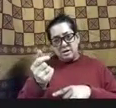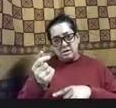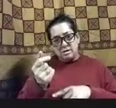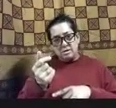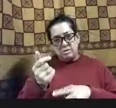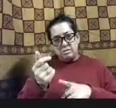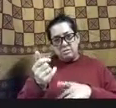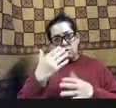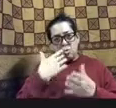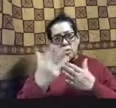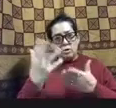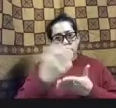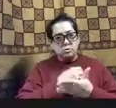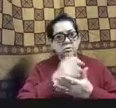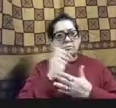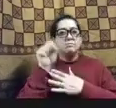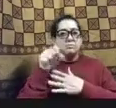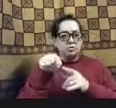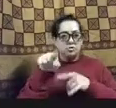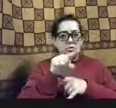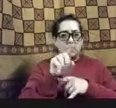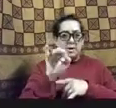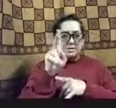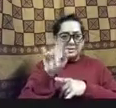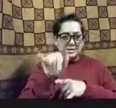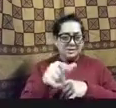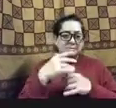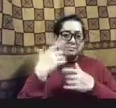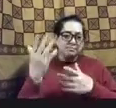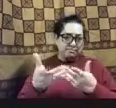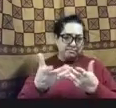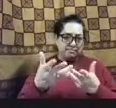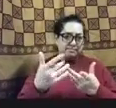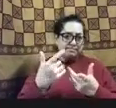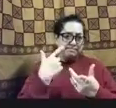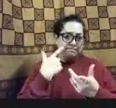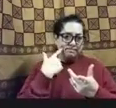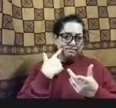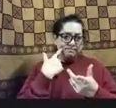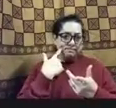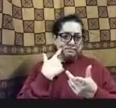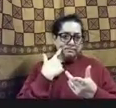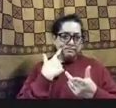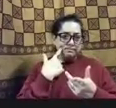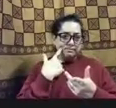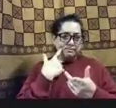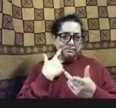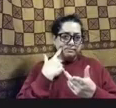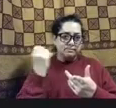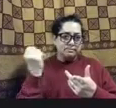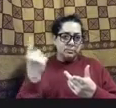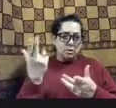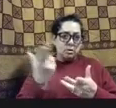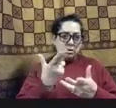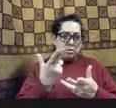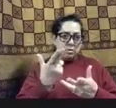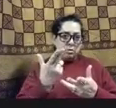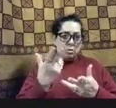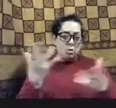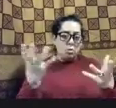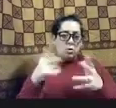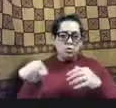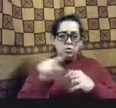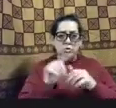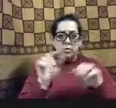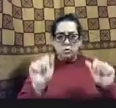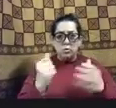a little well-deserved nod to you, Betsy, because I think what all of us, what you guys